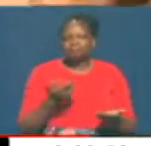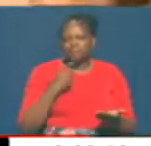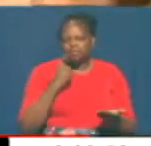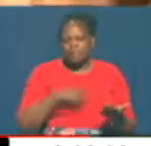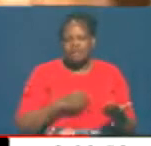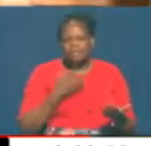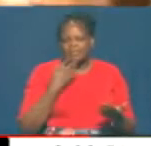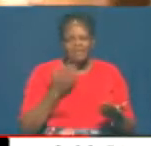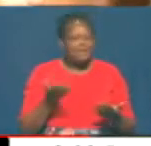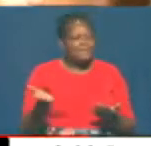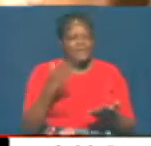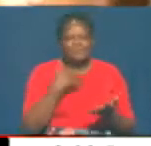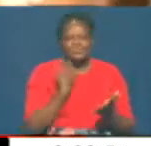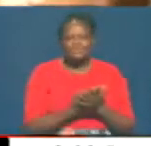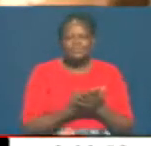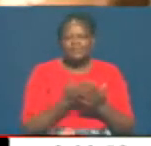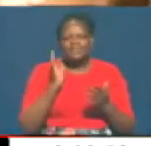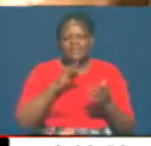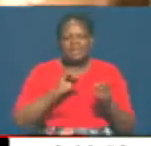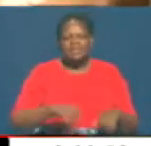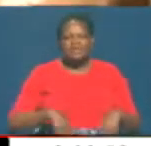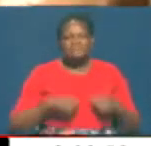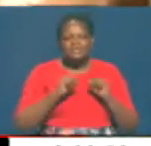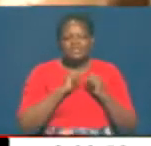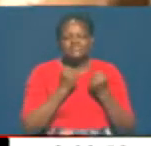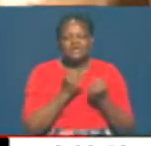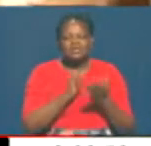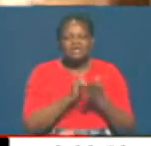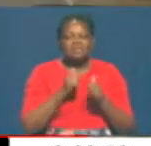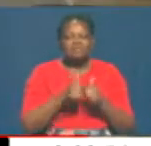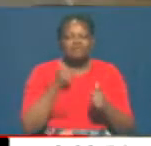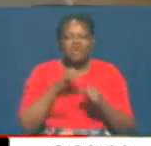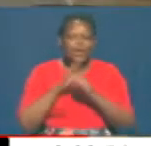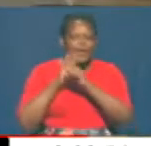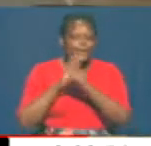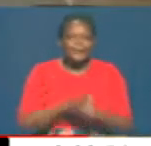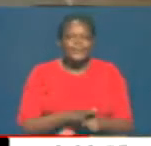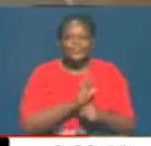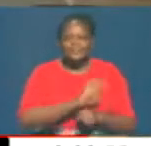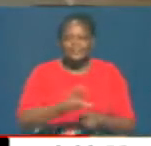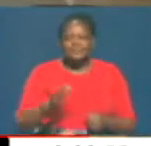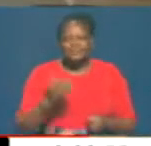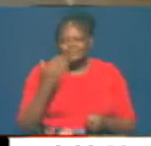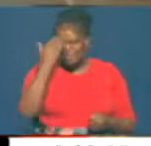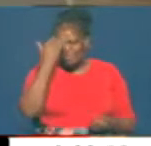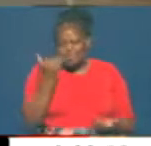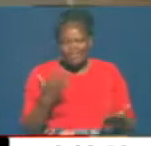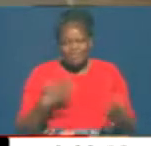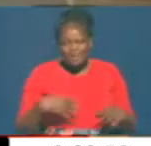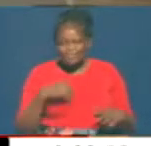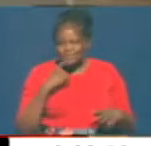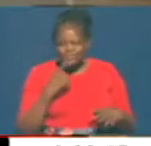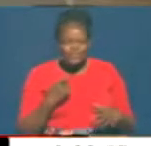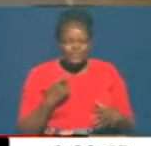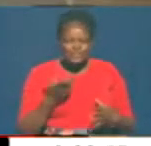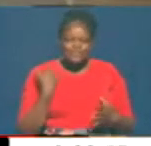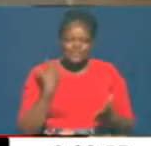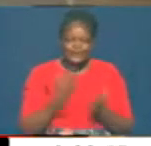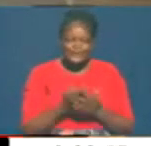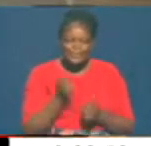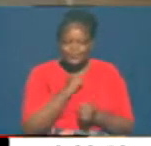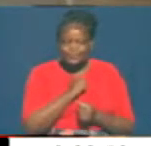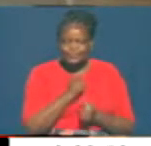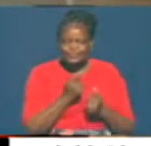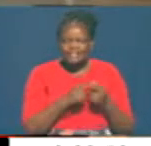than live in a society that rejects and stigmatizes them. Kwa nini mtu ambaye ametoka prison,